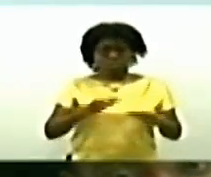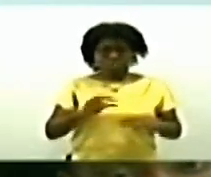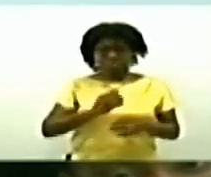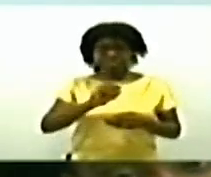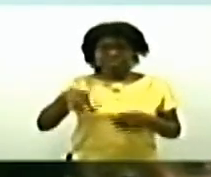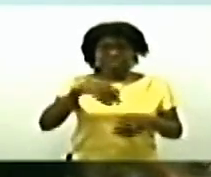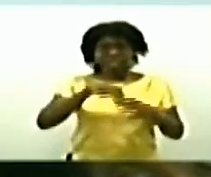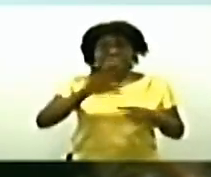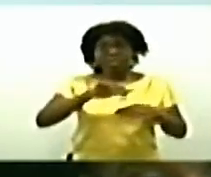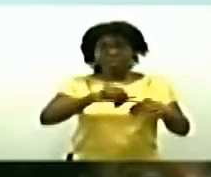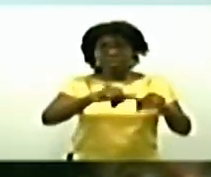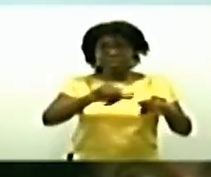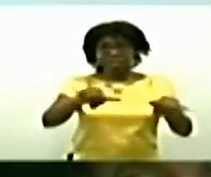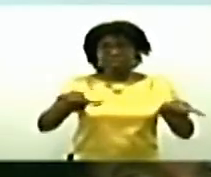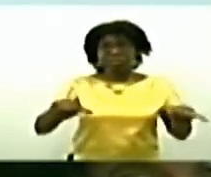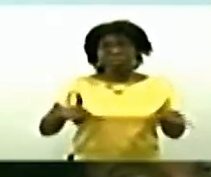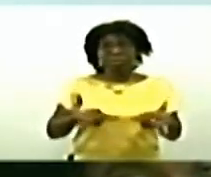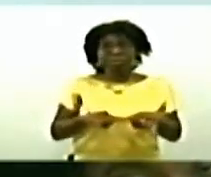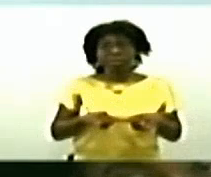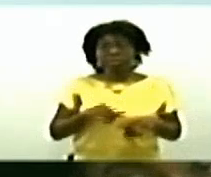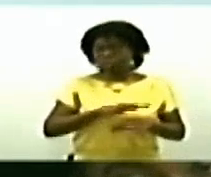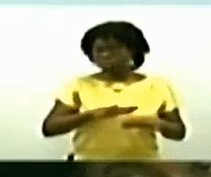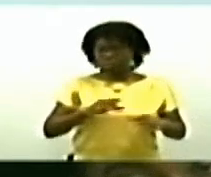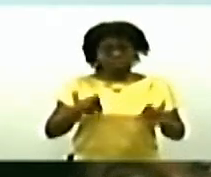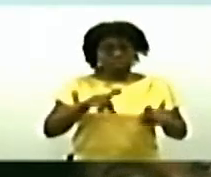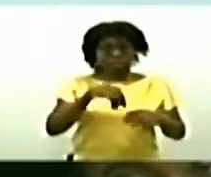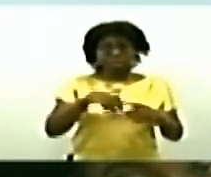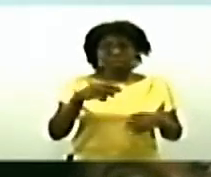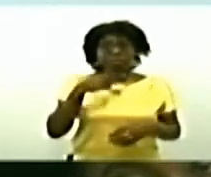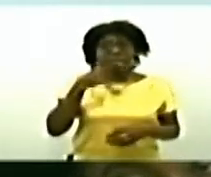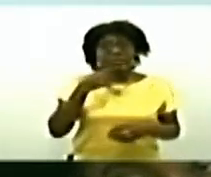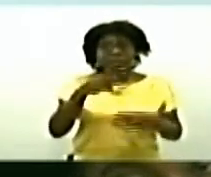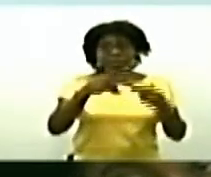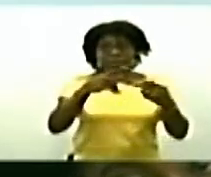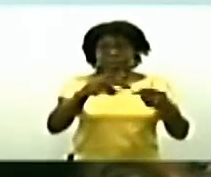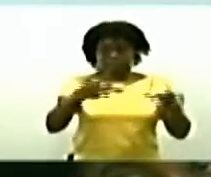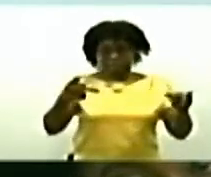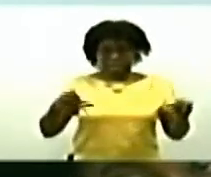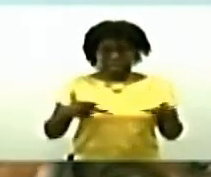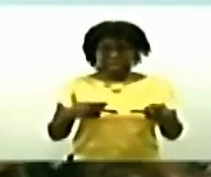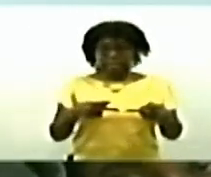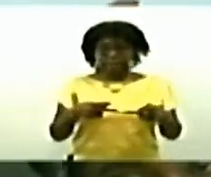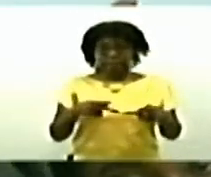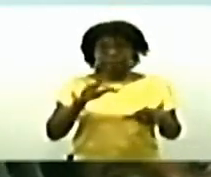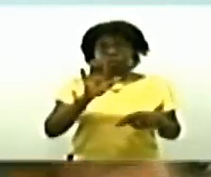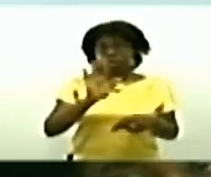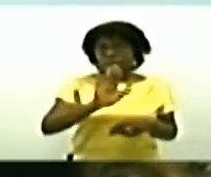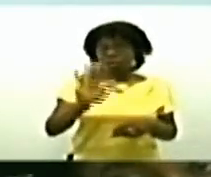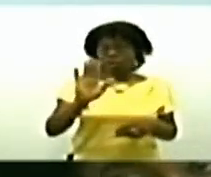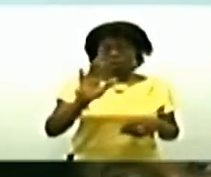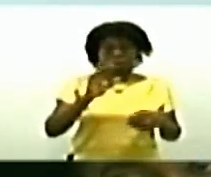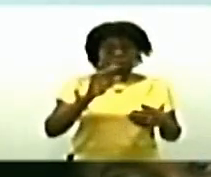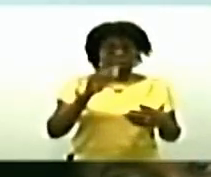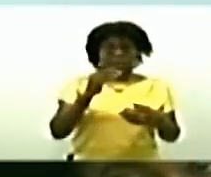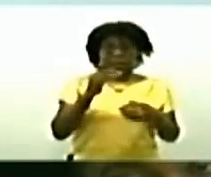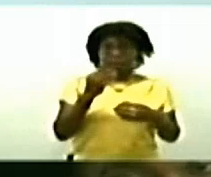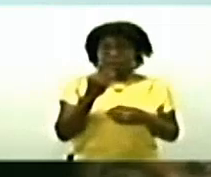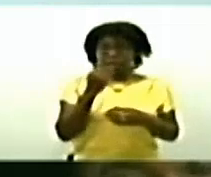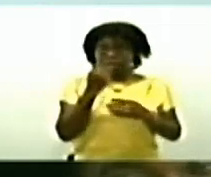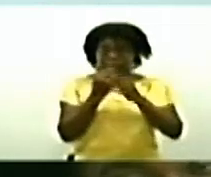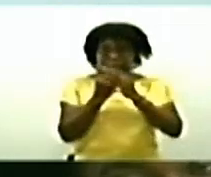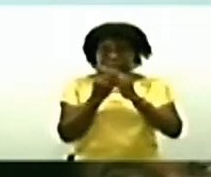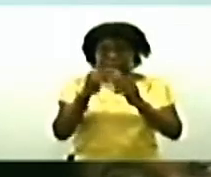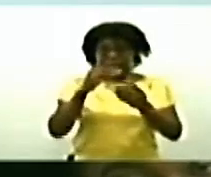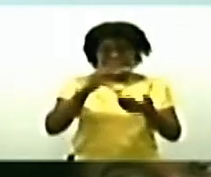yard. Do not do it in the public space. Please, your wrapper is yours, the biscuit paper is yours, the